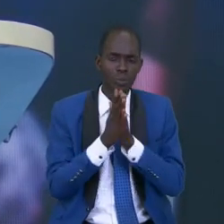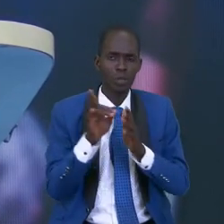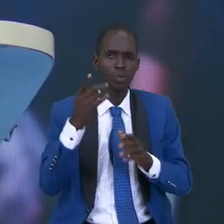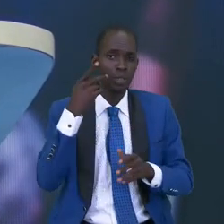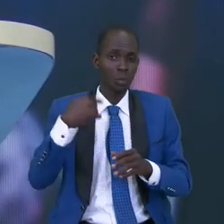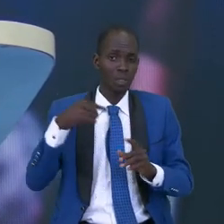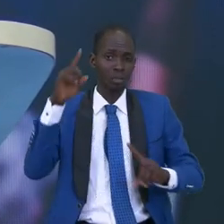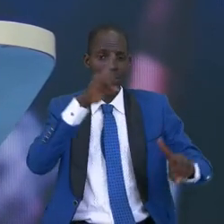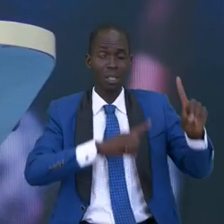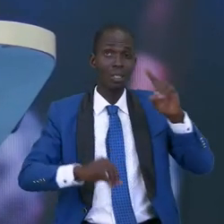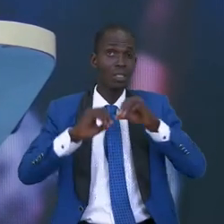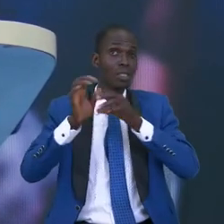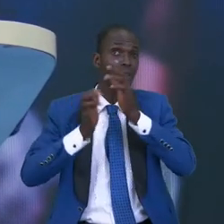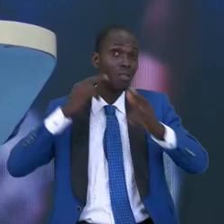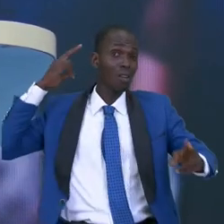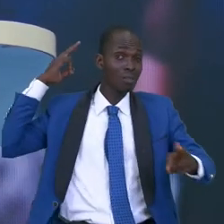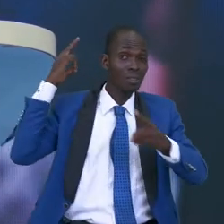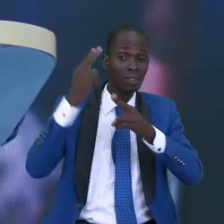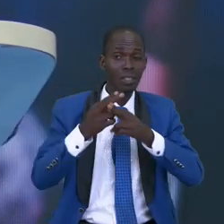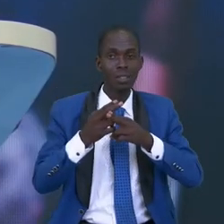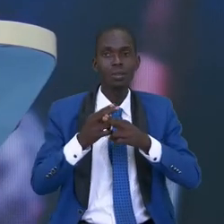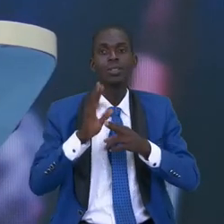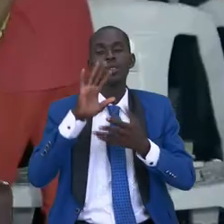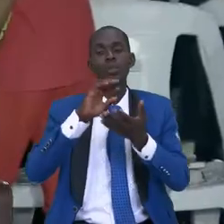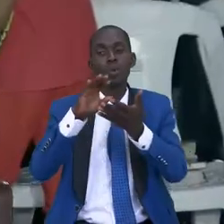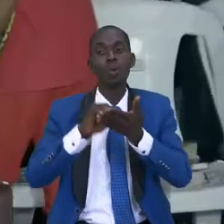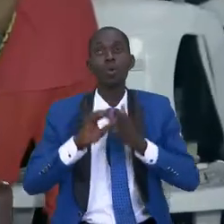amen, your miracle has arrived.